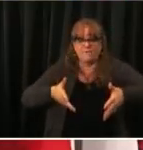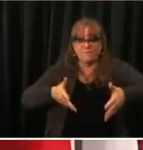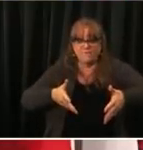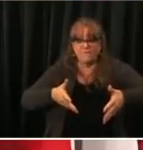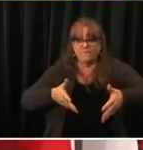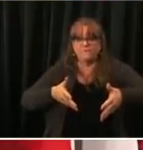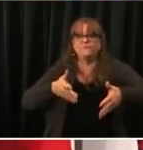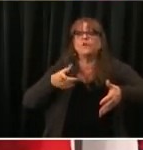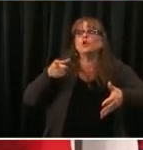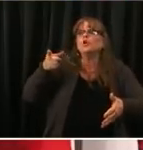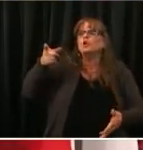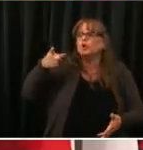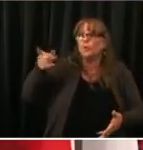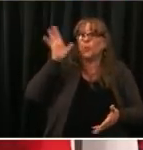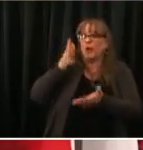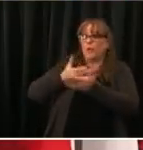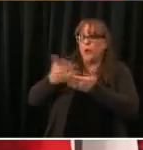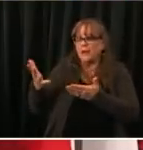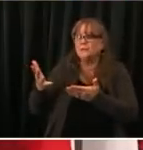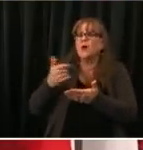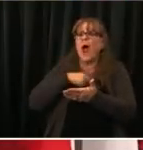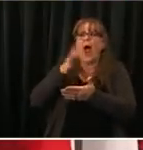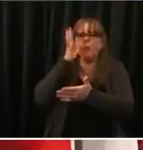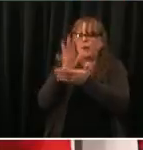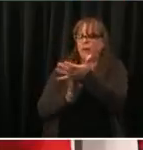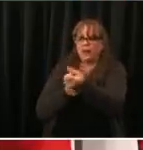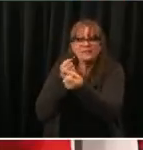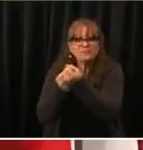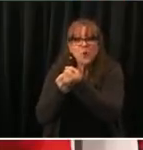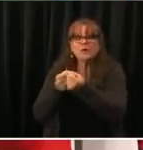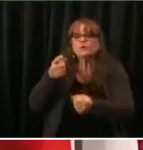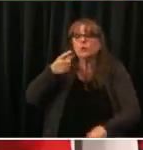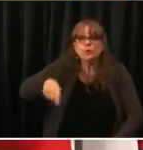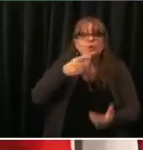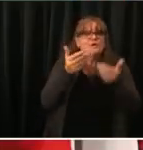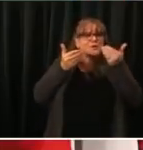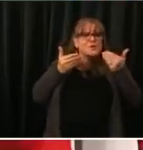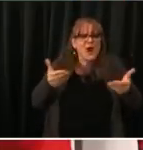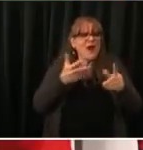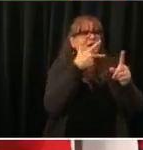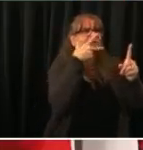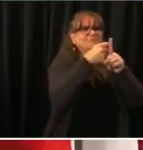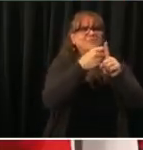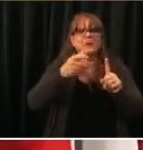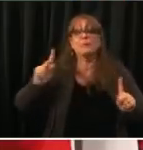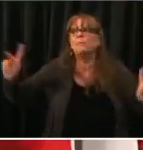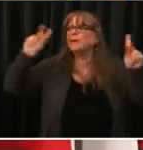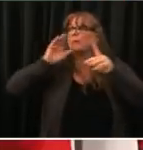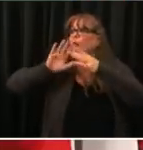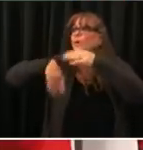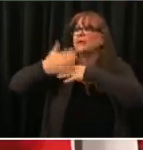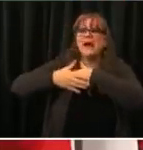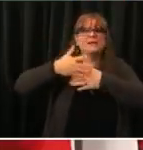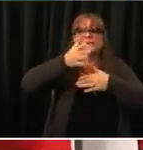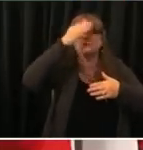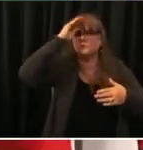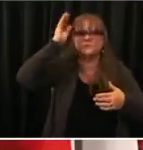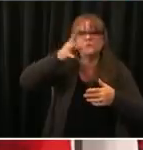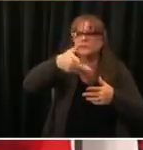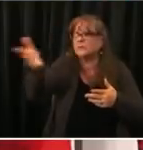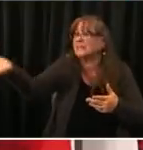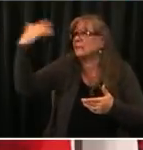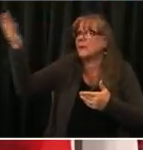we support going in a different order than the official vaccination order. So the highest level guidance